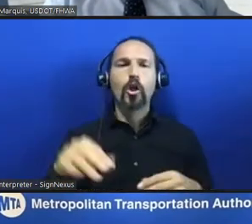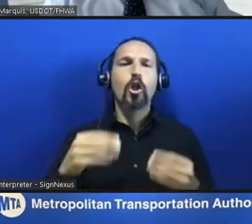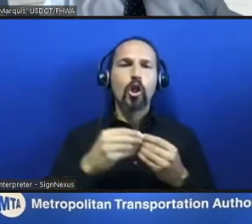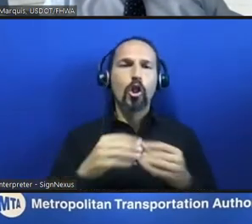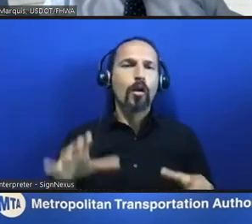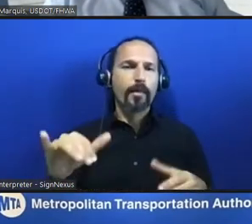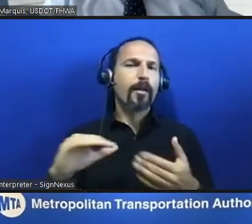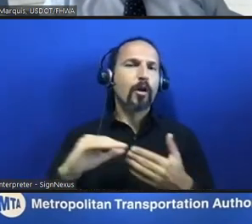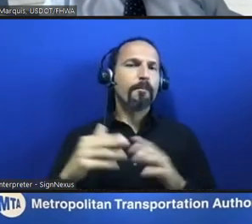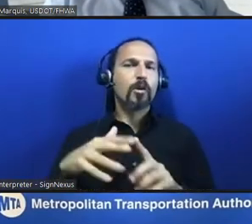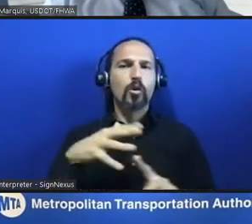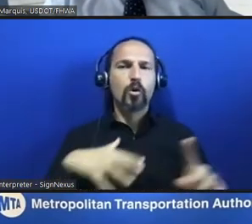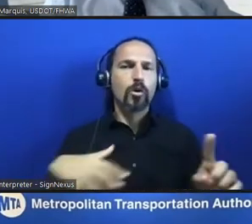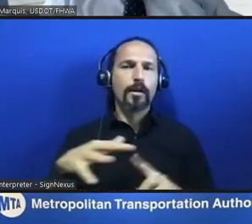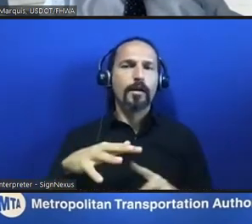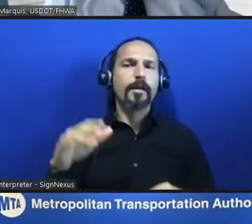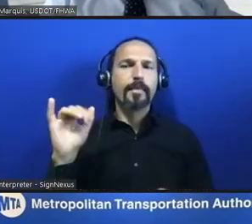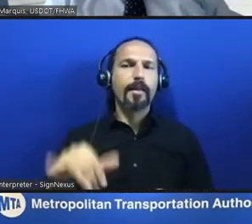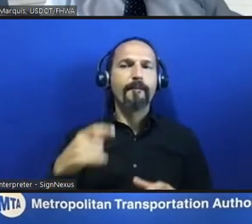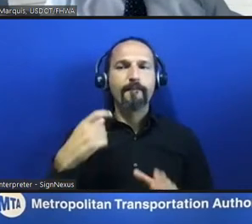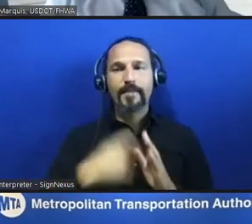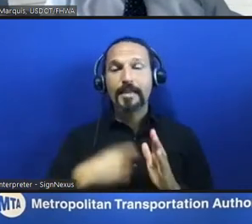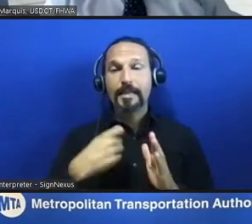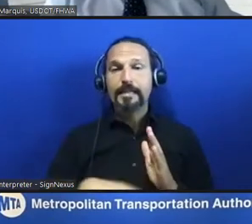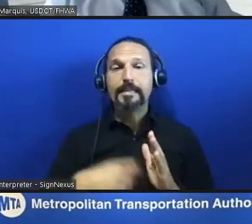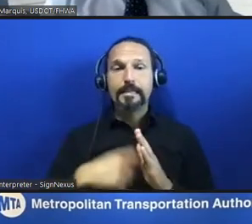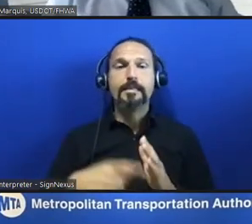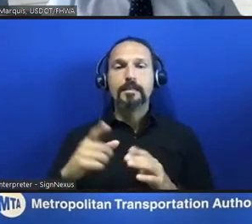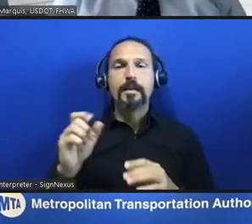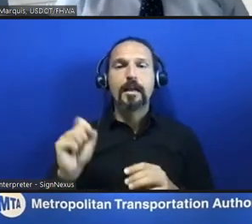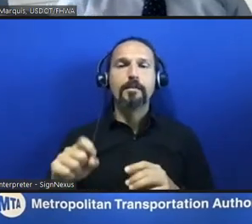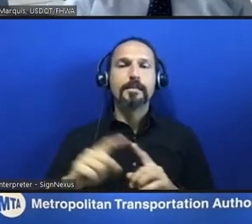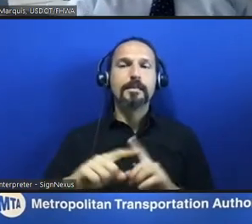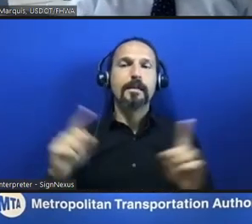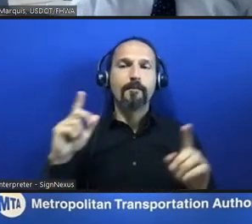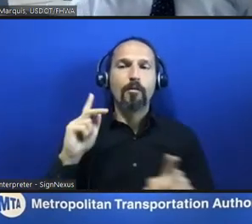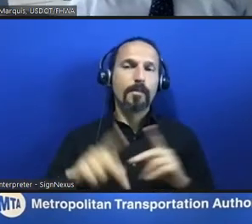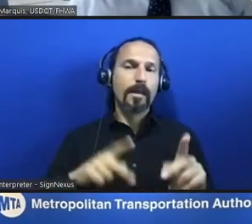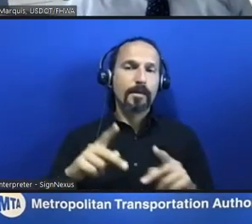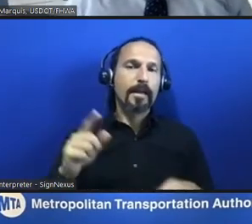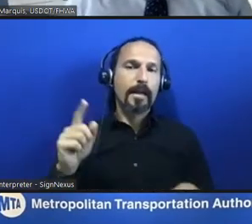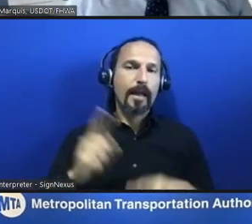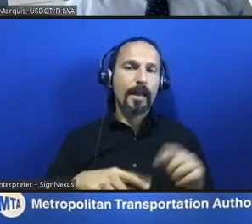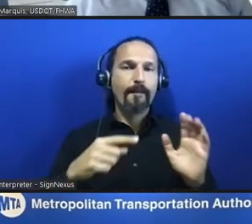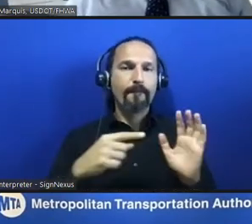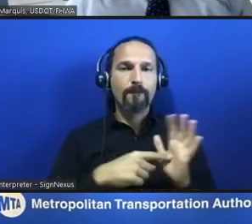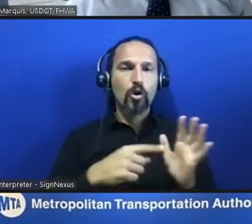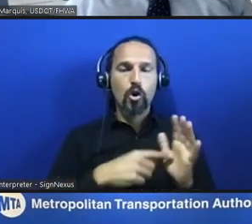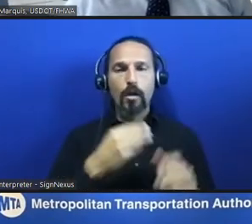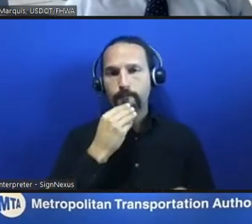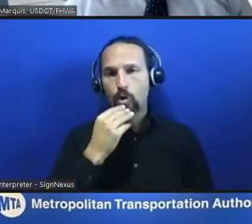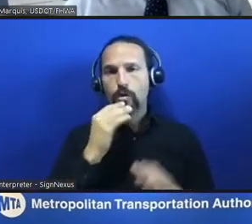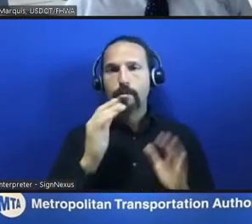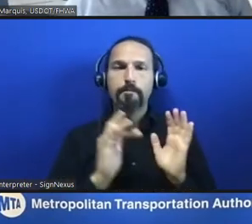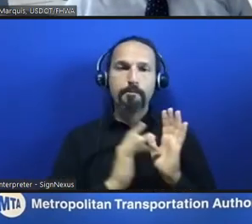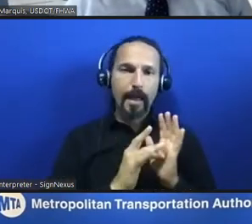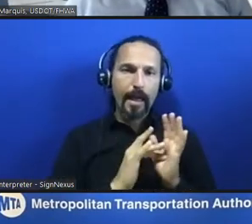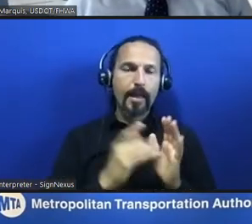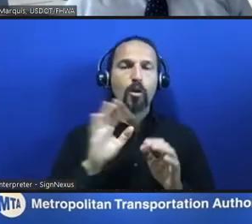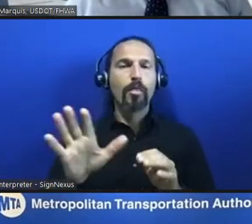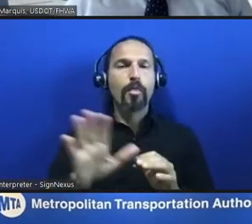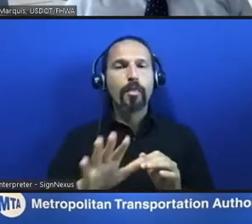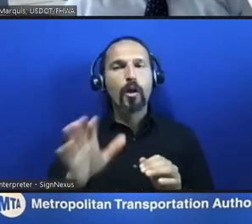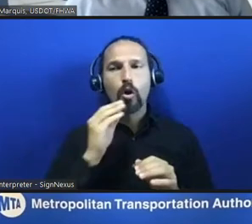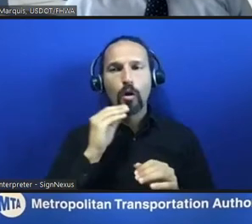fabric of New York the exorbitant fees you propose can make the difference of people not being able to afford food Medicaid locations or their